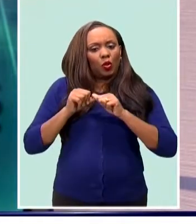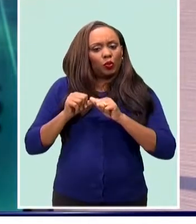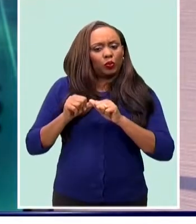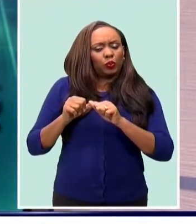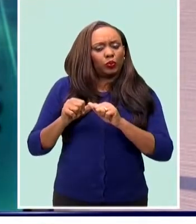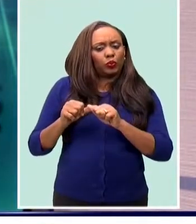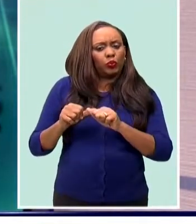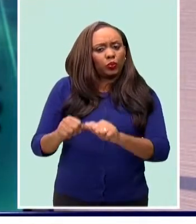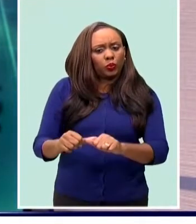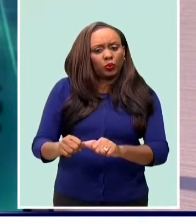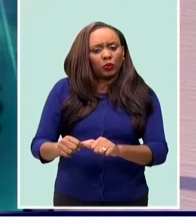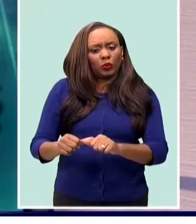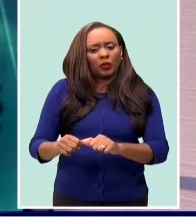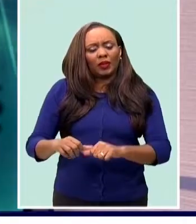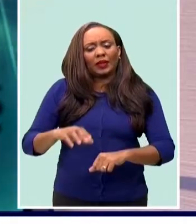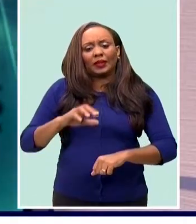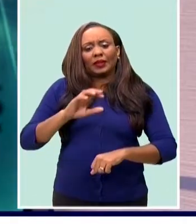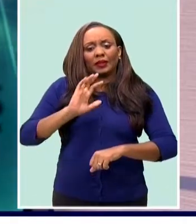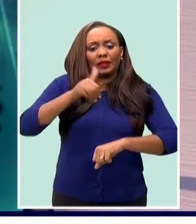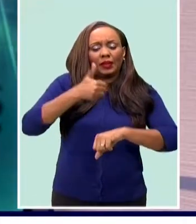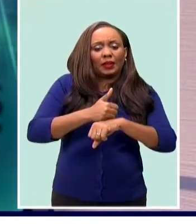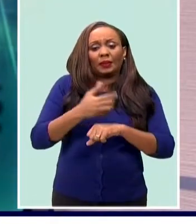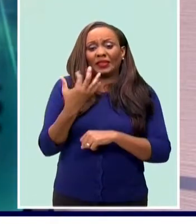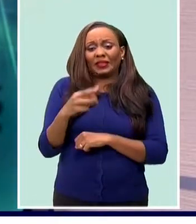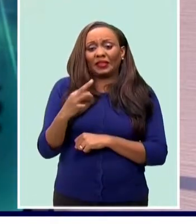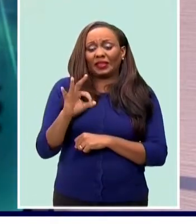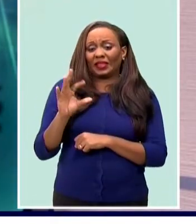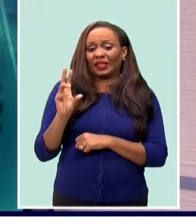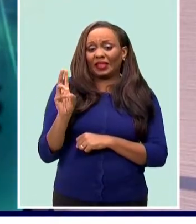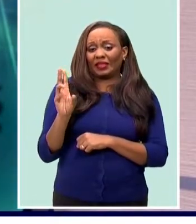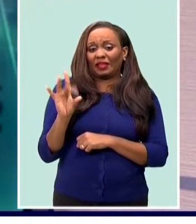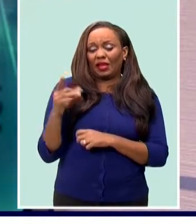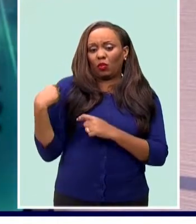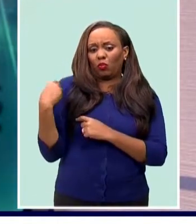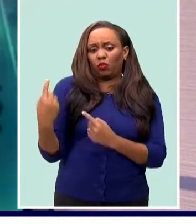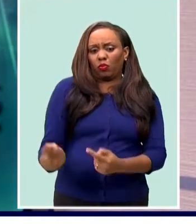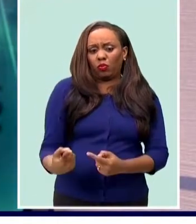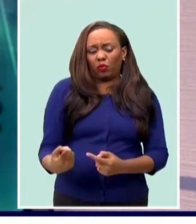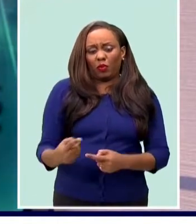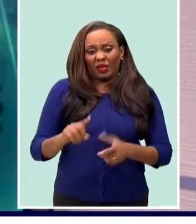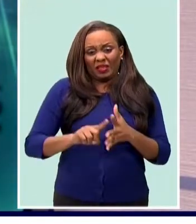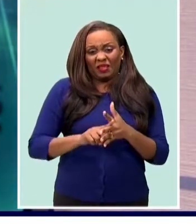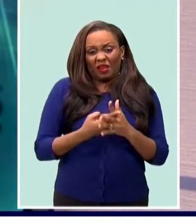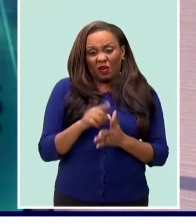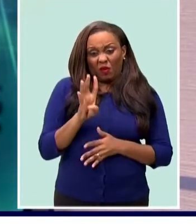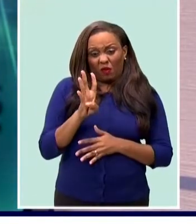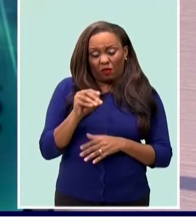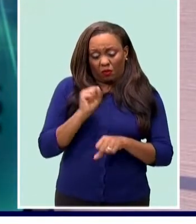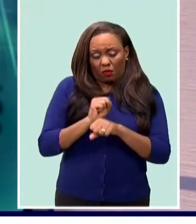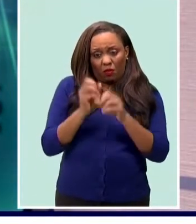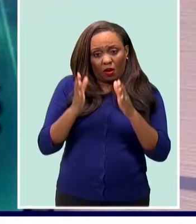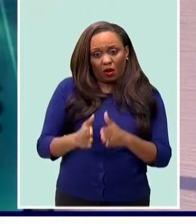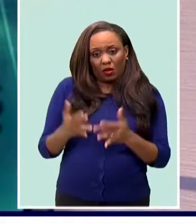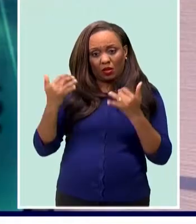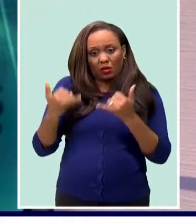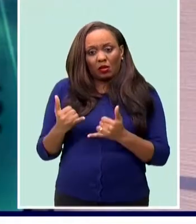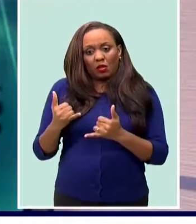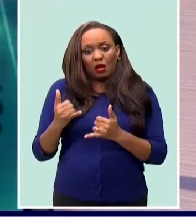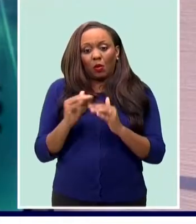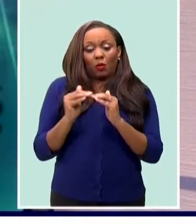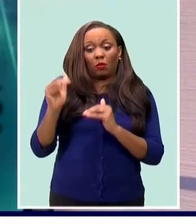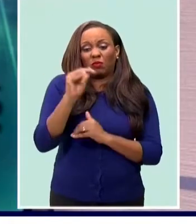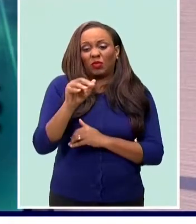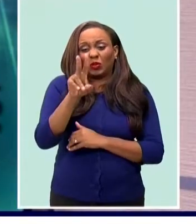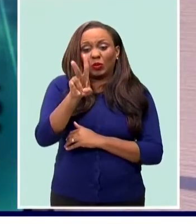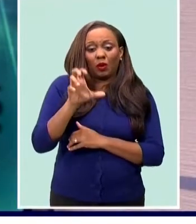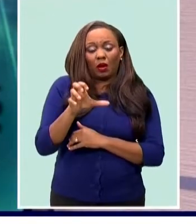executive officer Scott Oran says since 1968, Oran has grown from a small company of 40 employees to one that provides